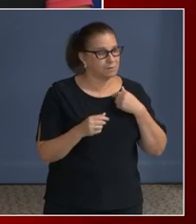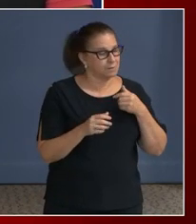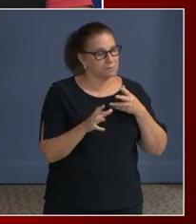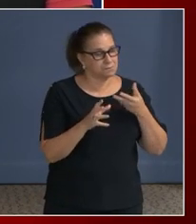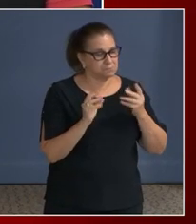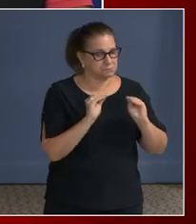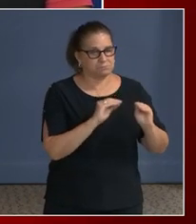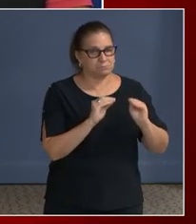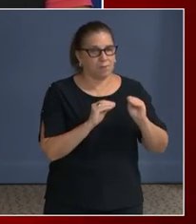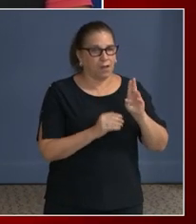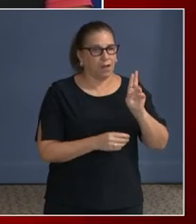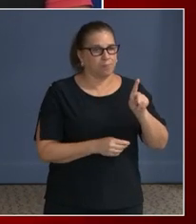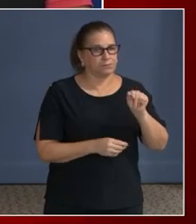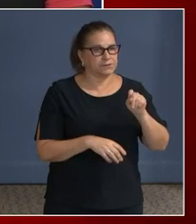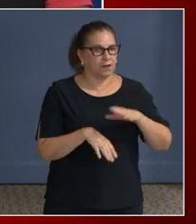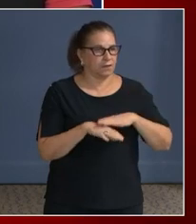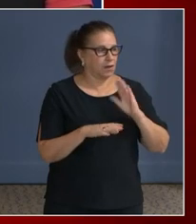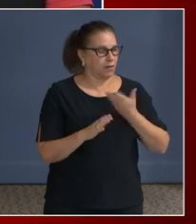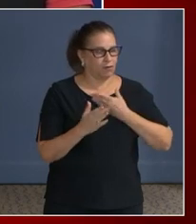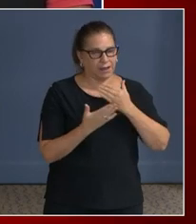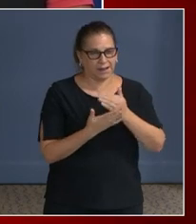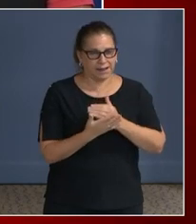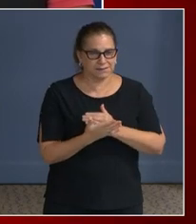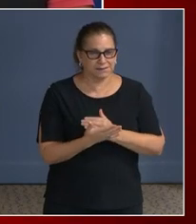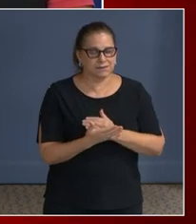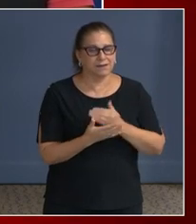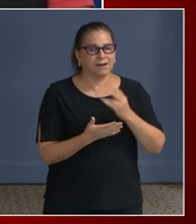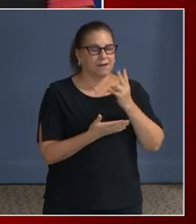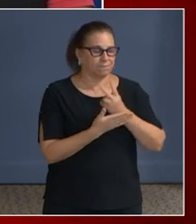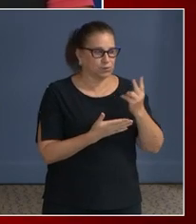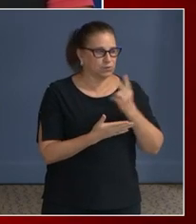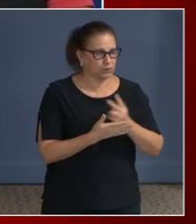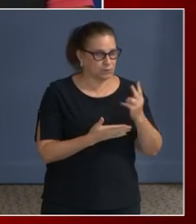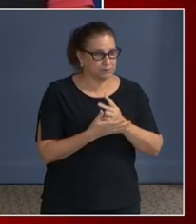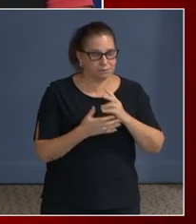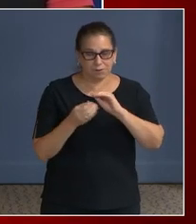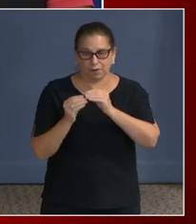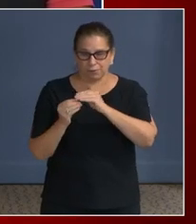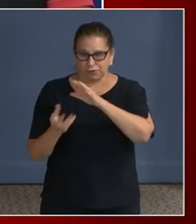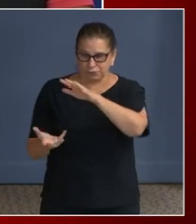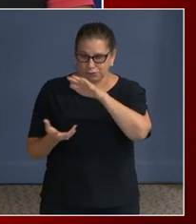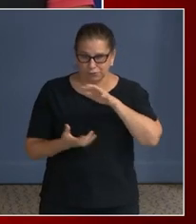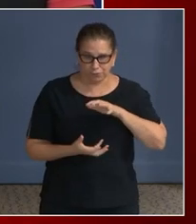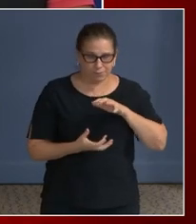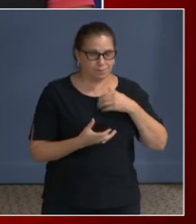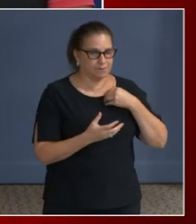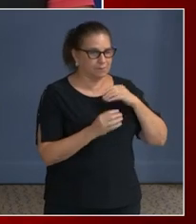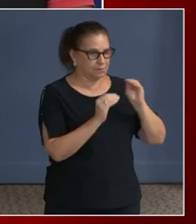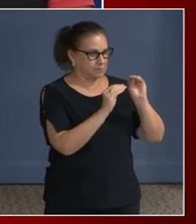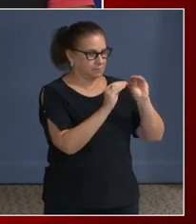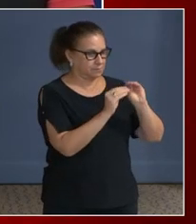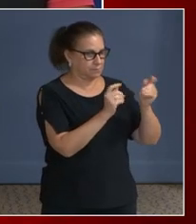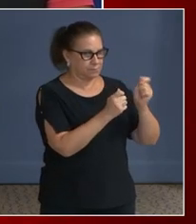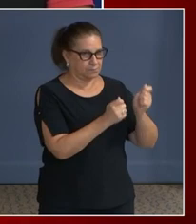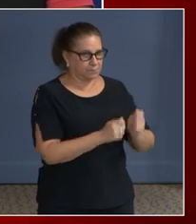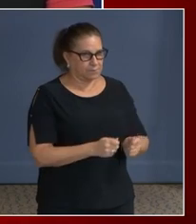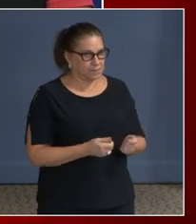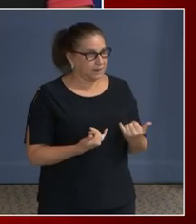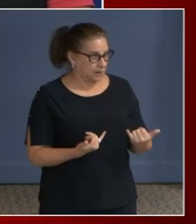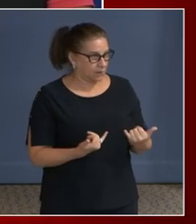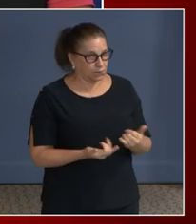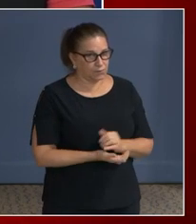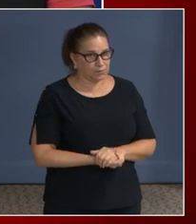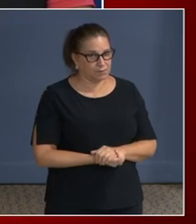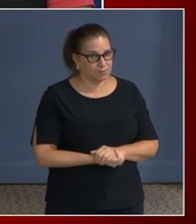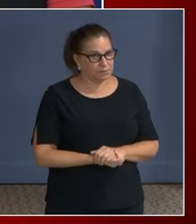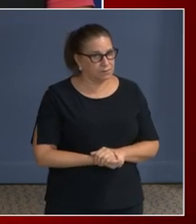week. Once every 2 weeks. So the guidance that since the list came out, I believe yesterday, last night, those folks that